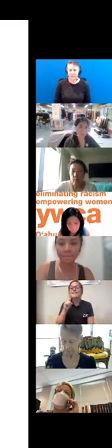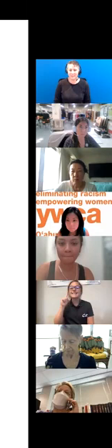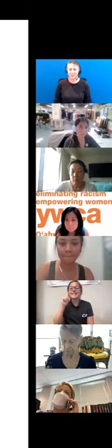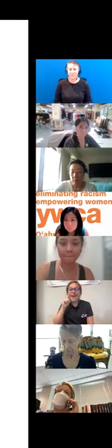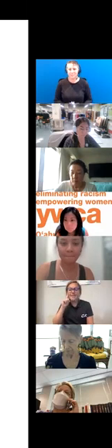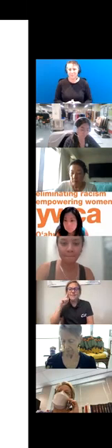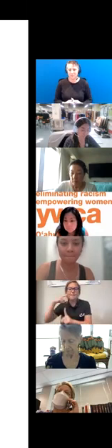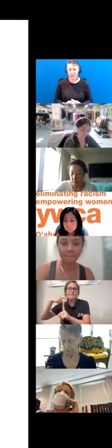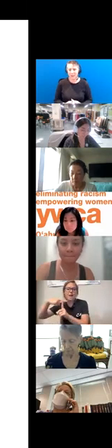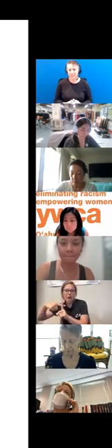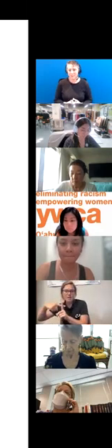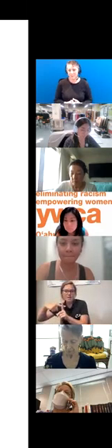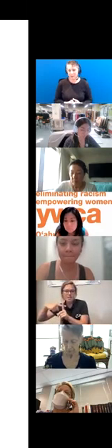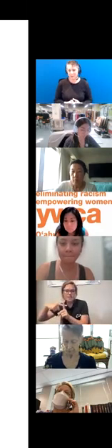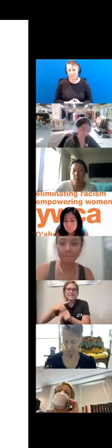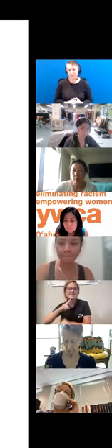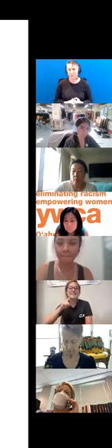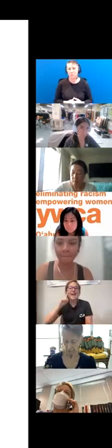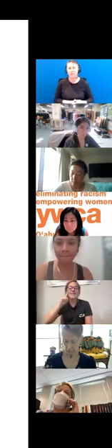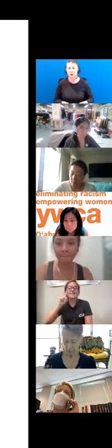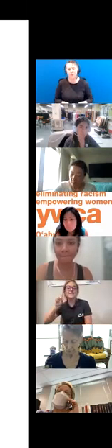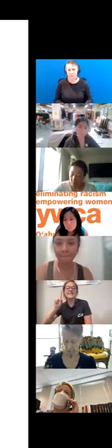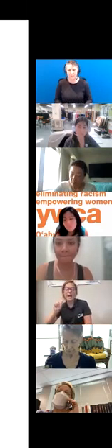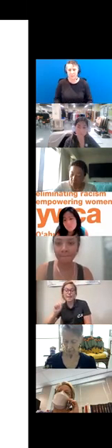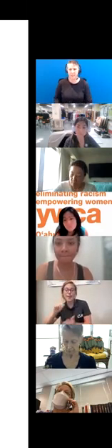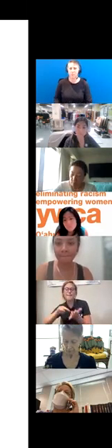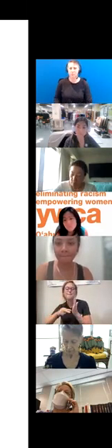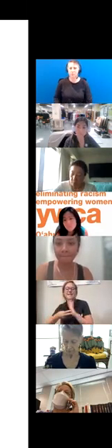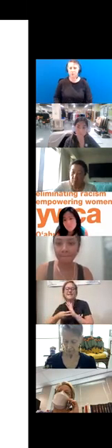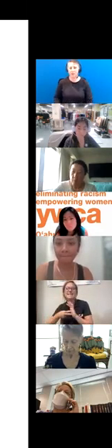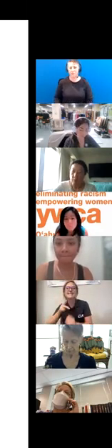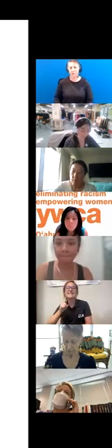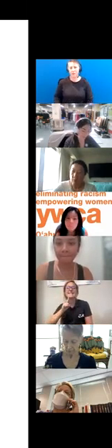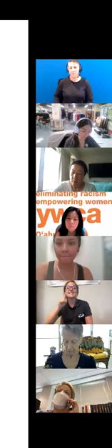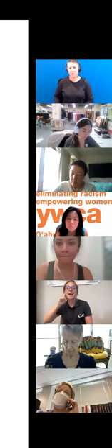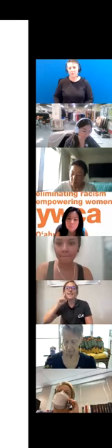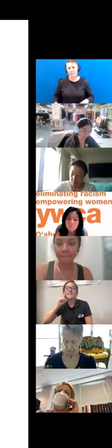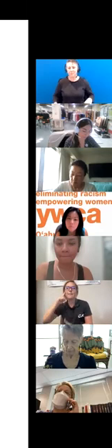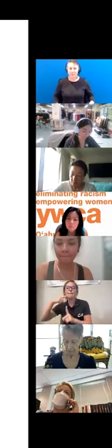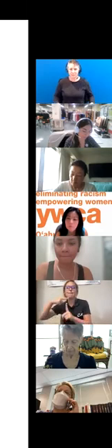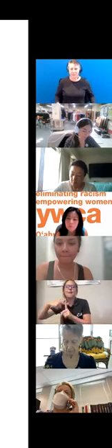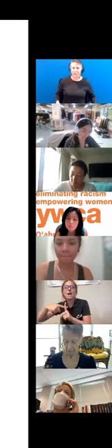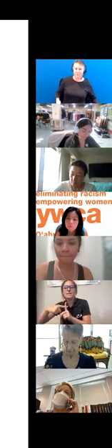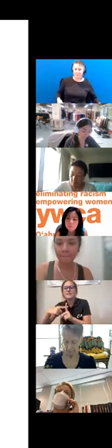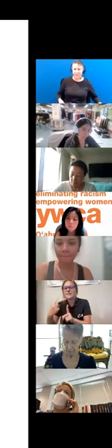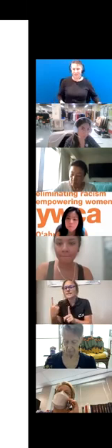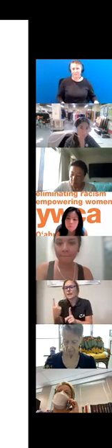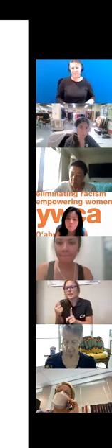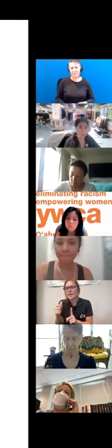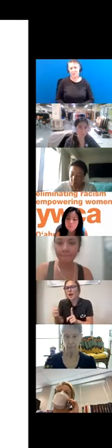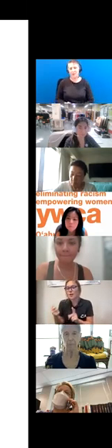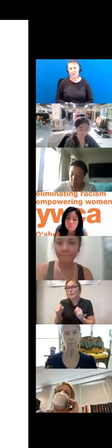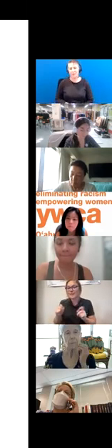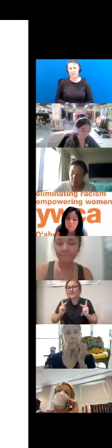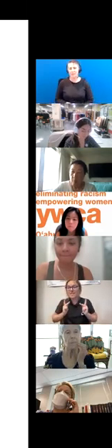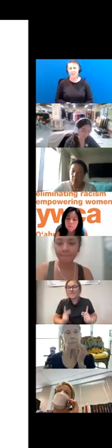that. You have some deaf people with other disabilities. You do have people deaf plus, we call them sometimes.